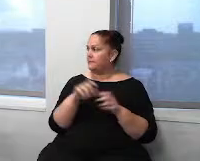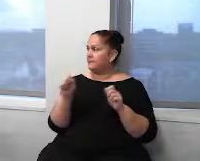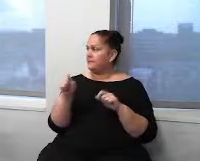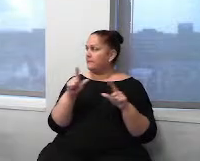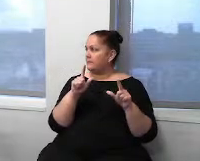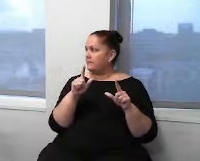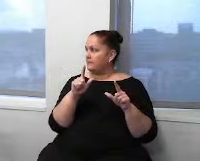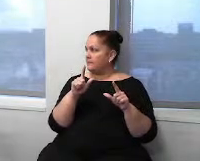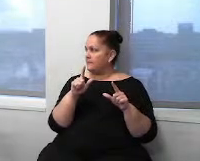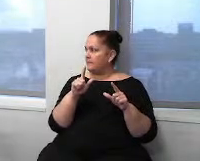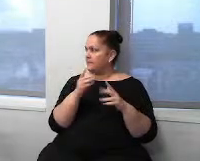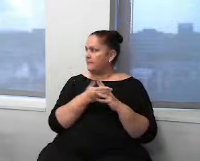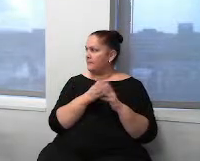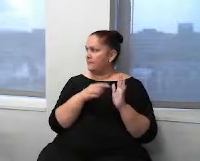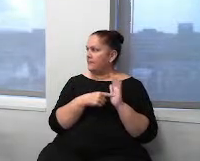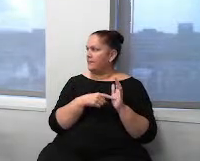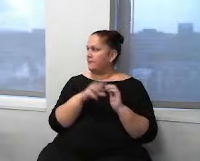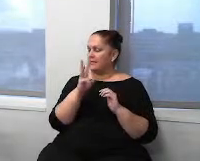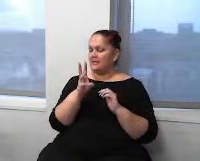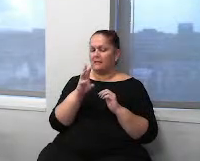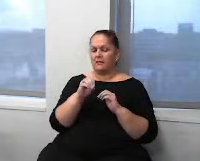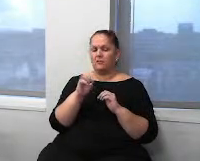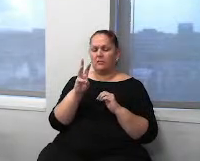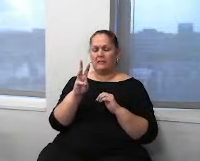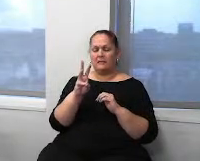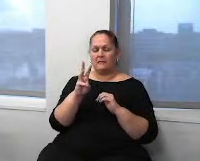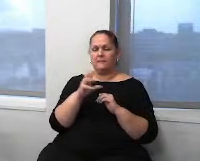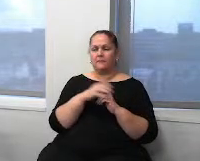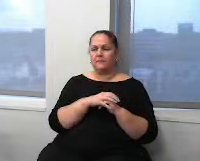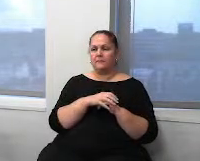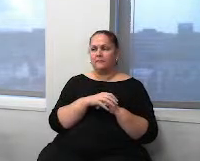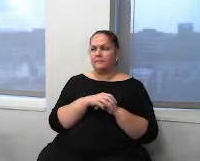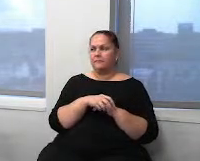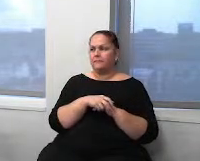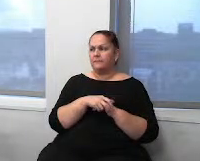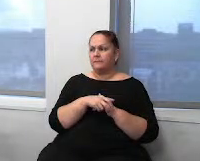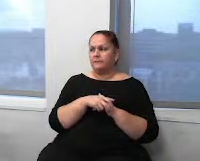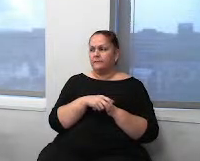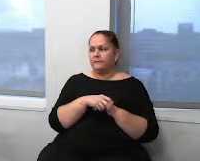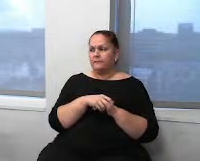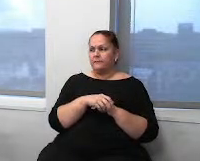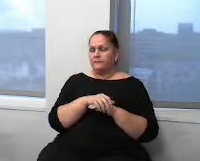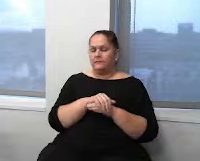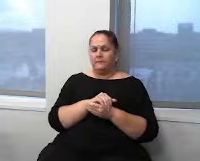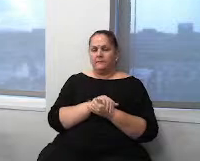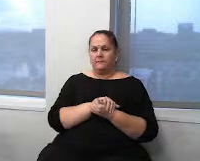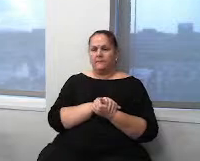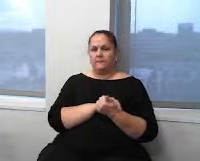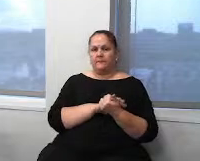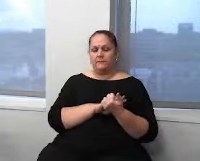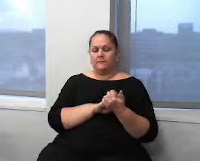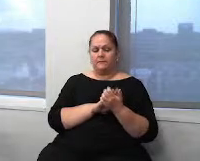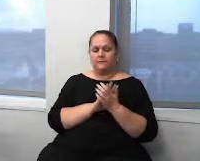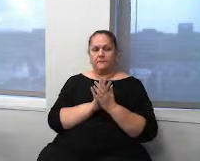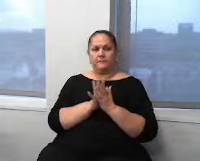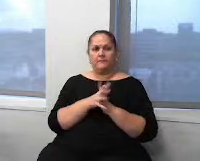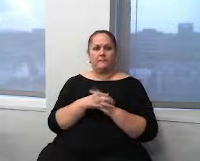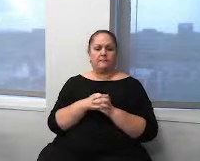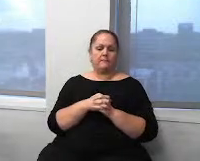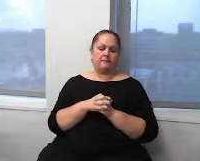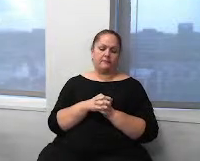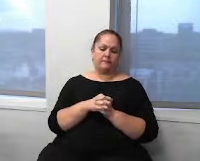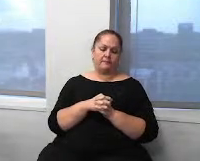Okay, can we pull up bondholder exhibit 606? Bondholder 606.